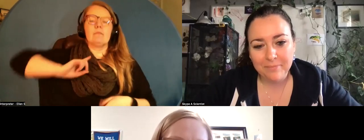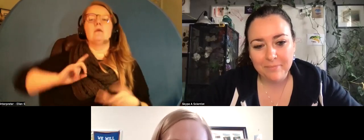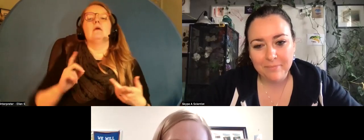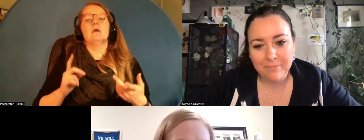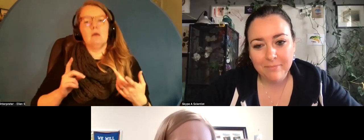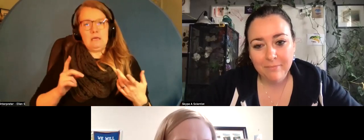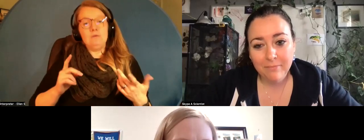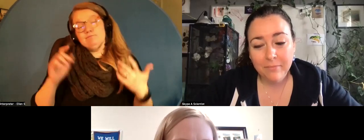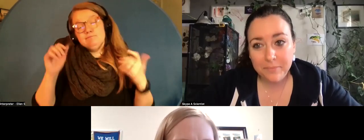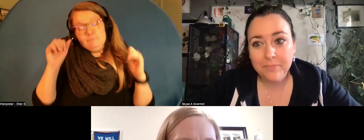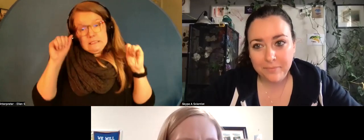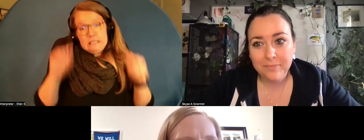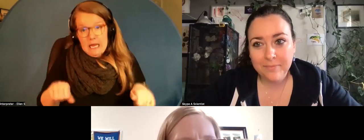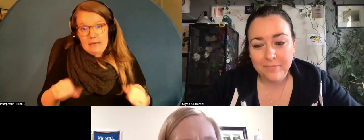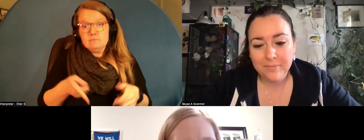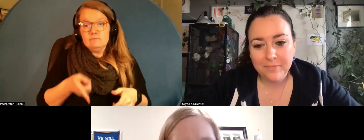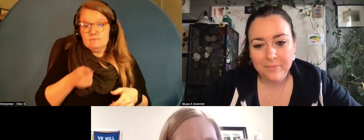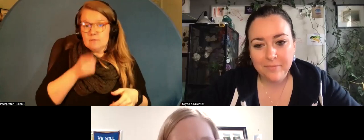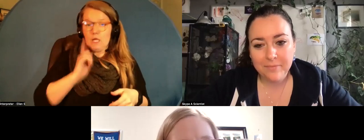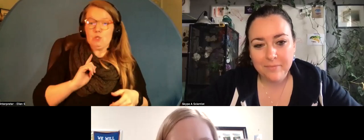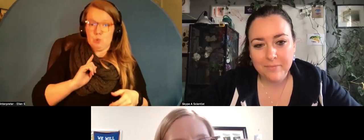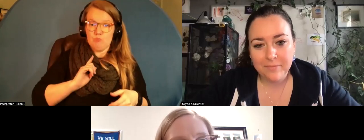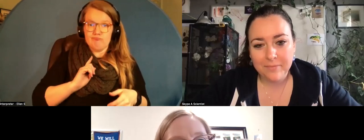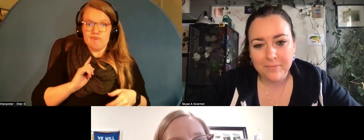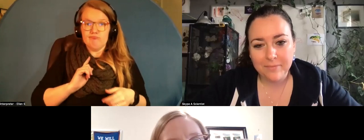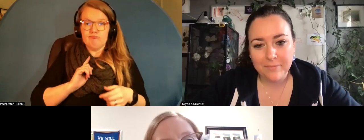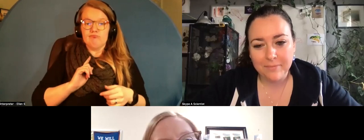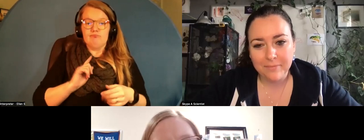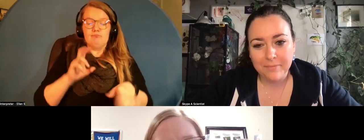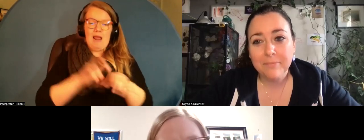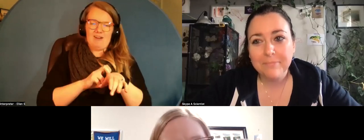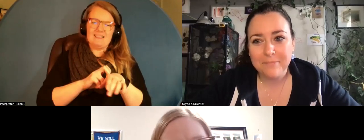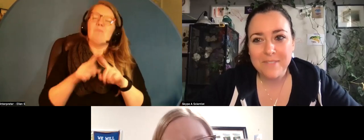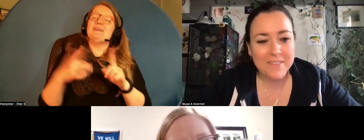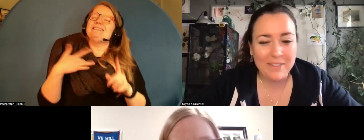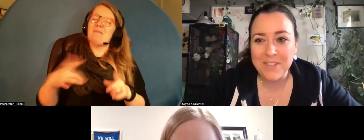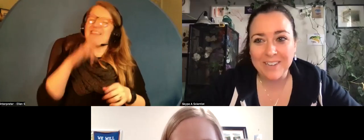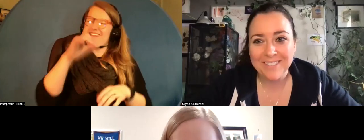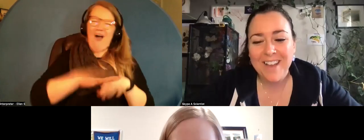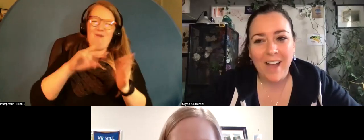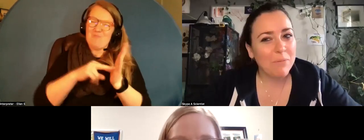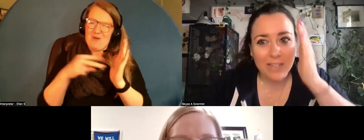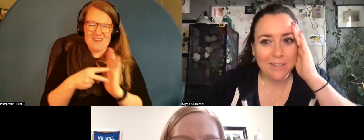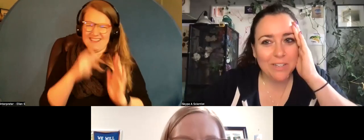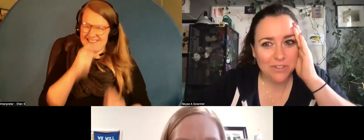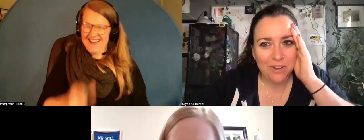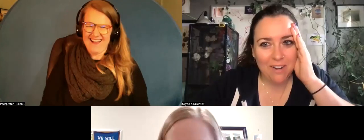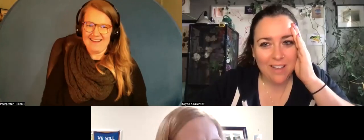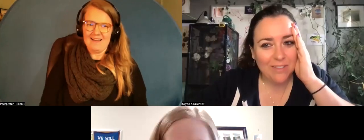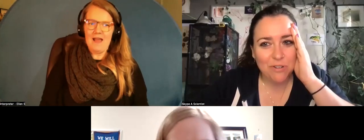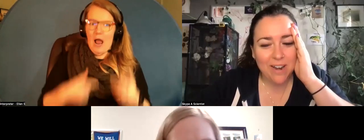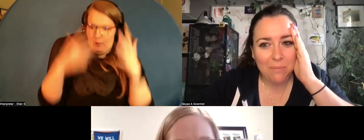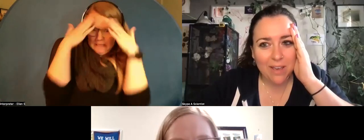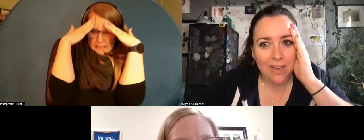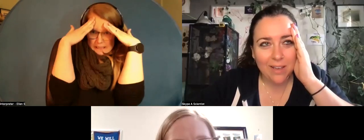humans could consume parasites, most of the time not intentional though. Sounds good. I was like literally just